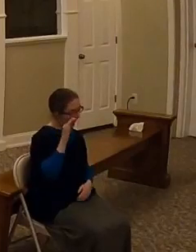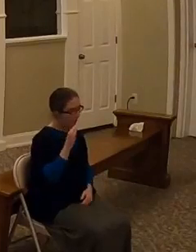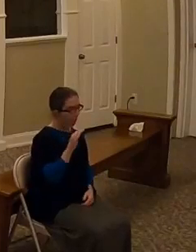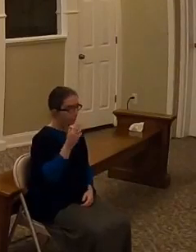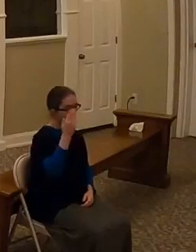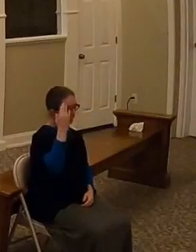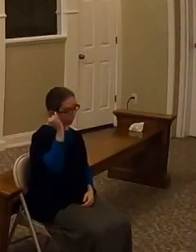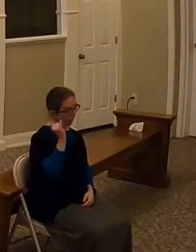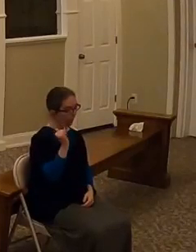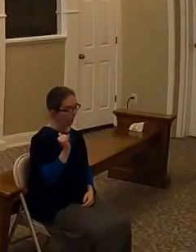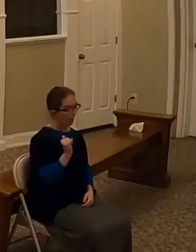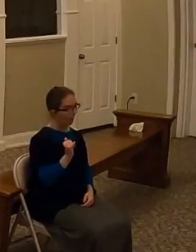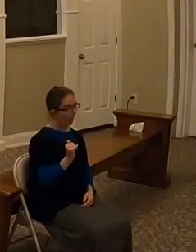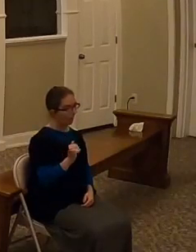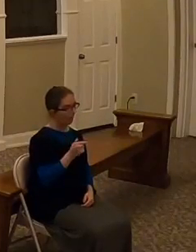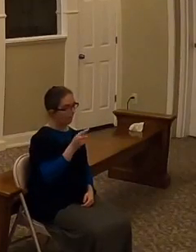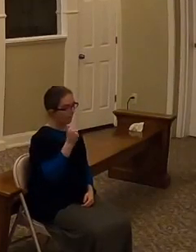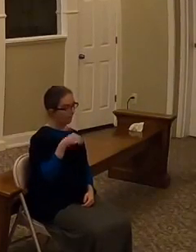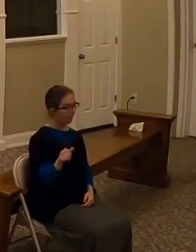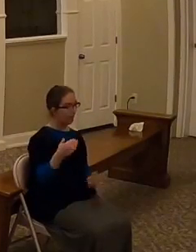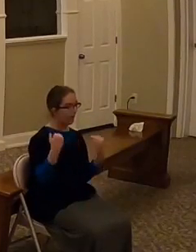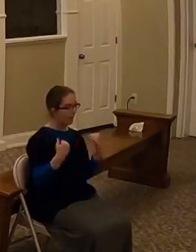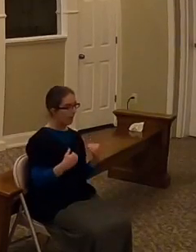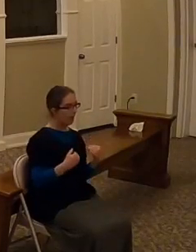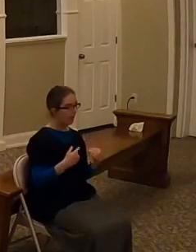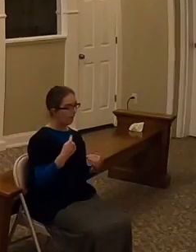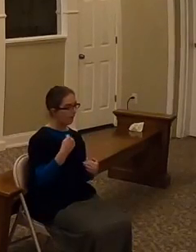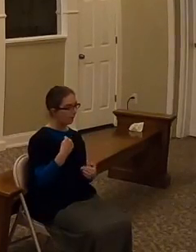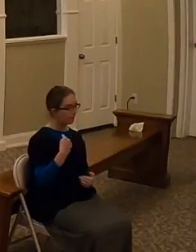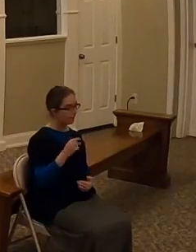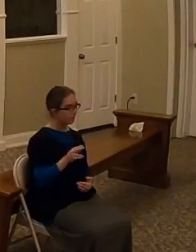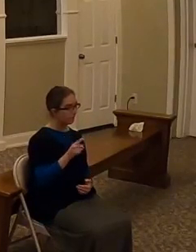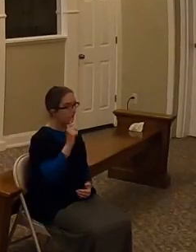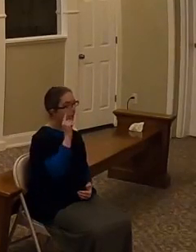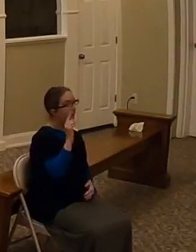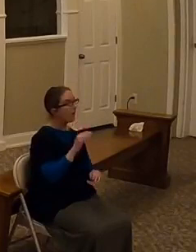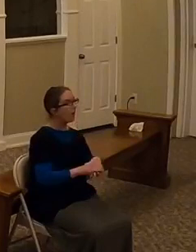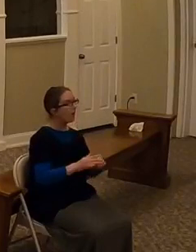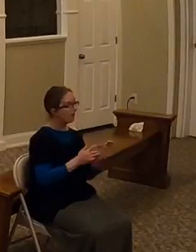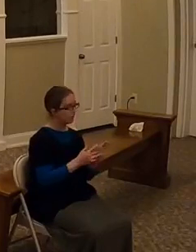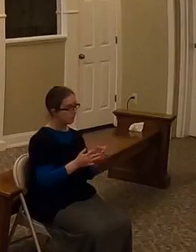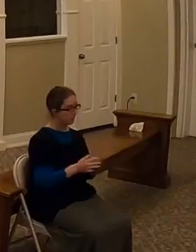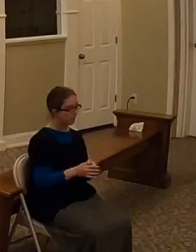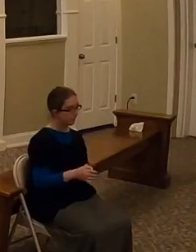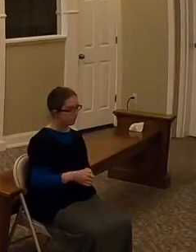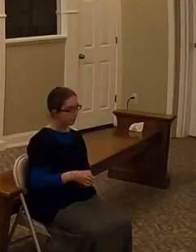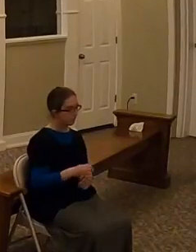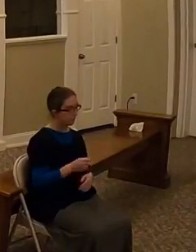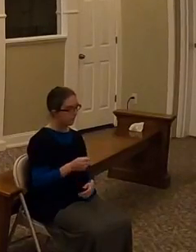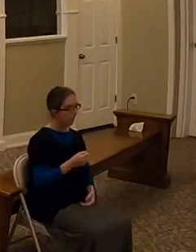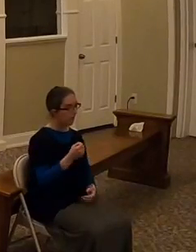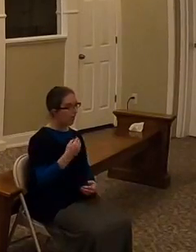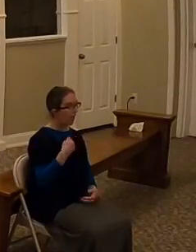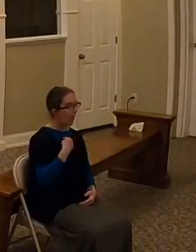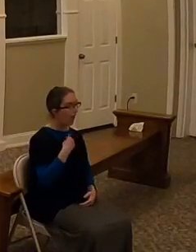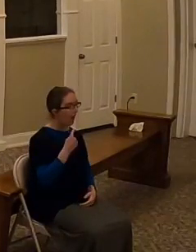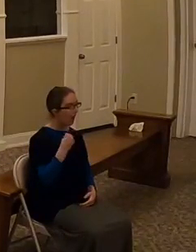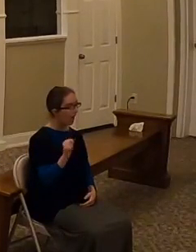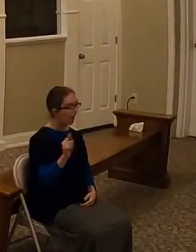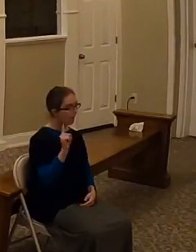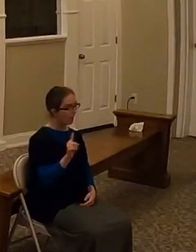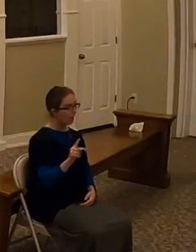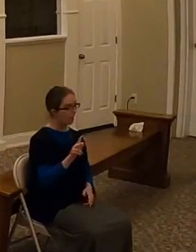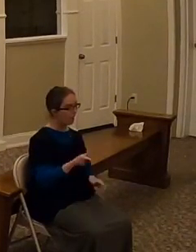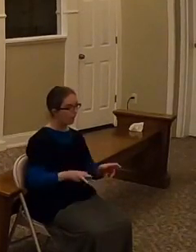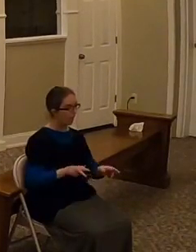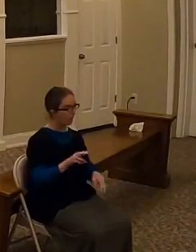know why? Because they got their eyes on him at first. They had their eyes on him, and then finally they figured out, hey, I'm the one walking on